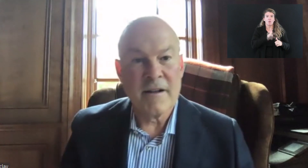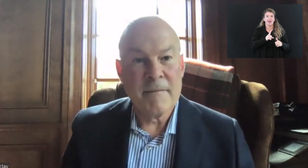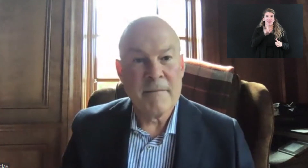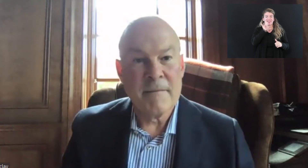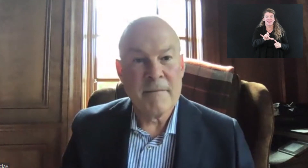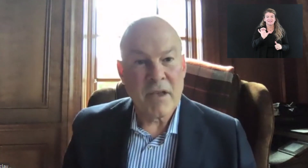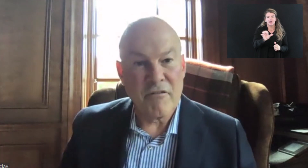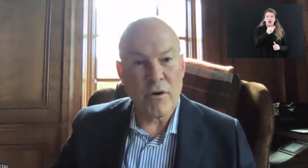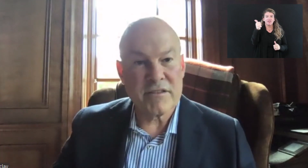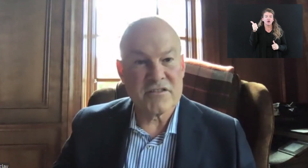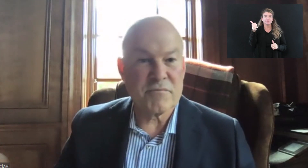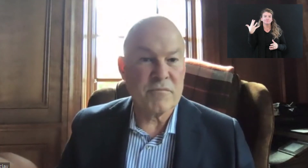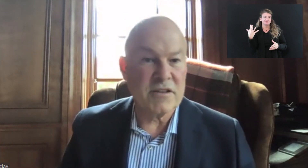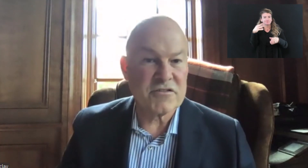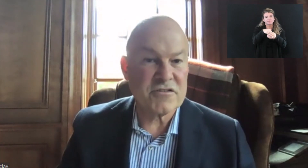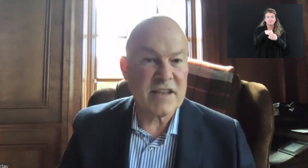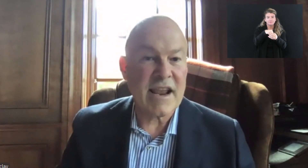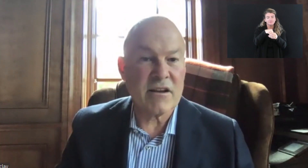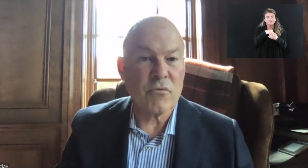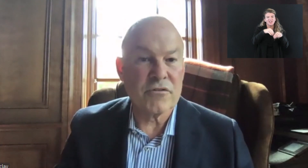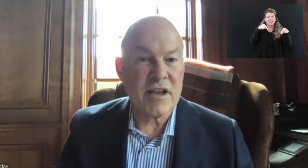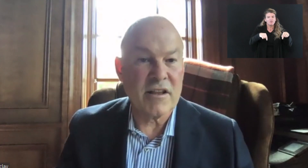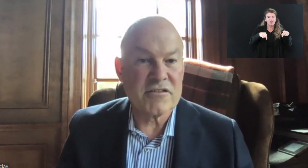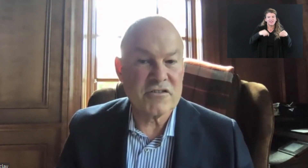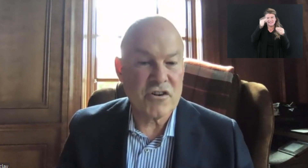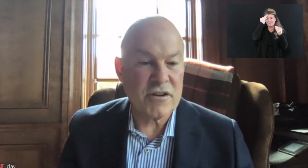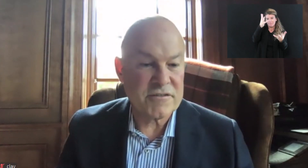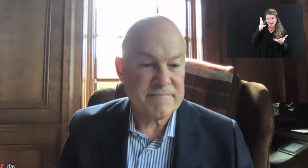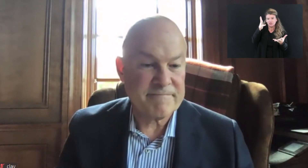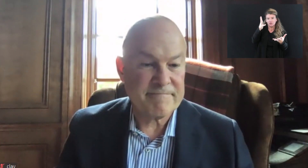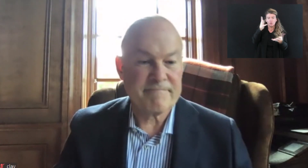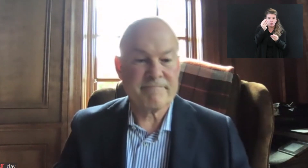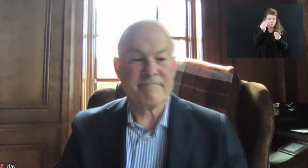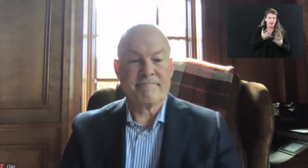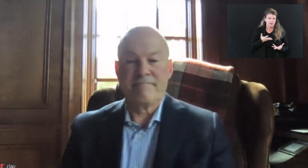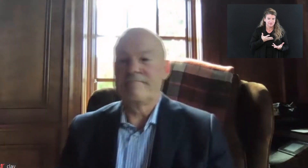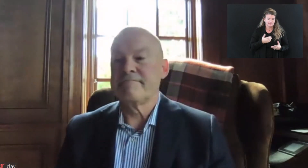part of what this data will tell us and show us.